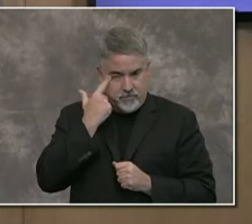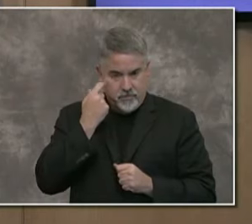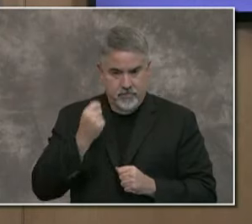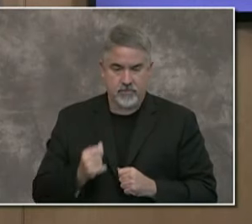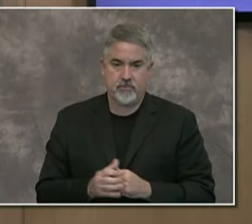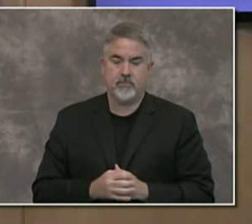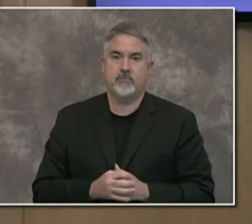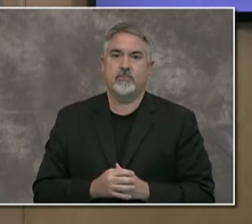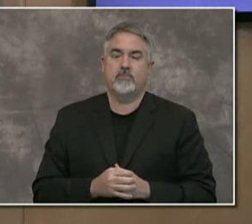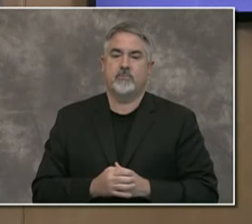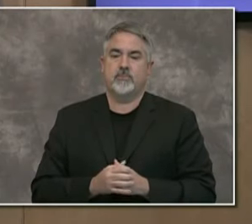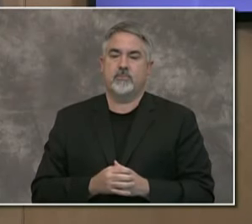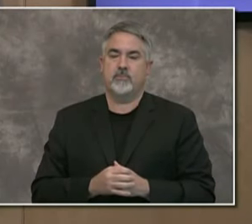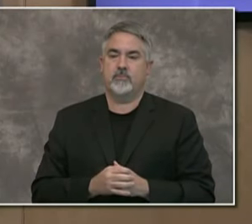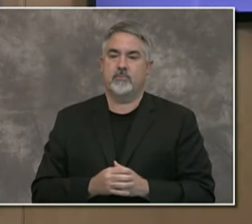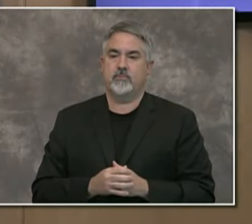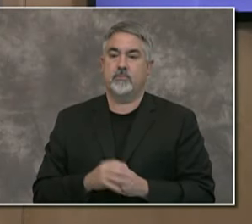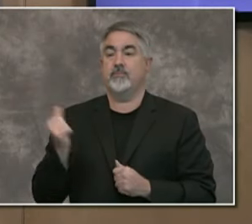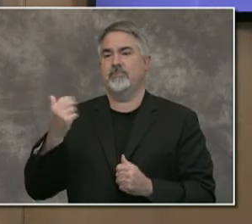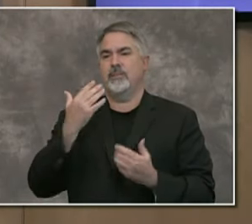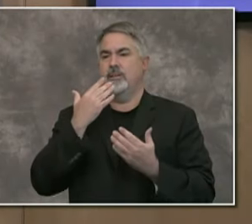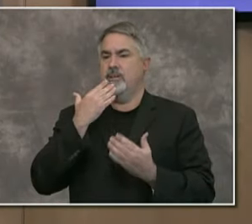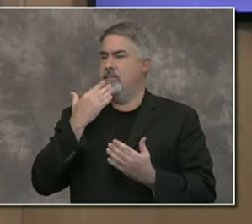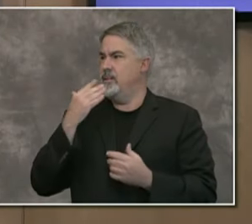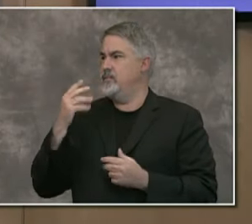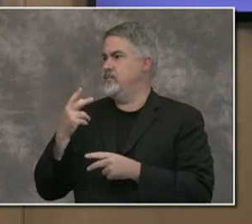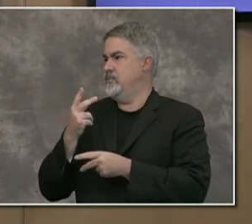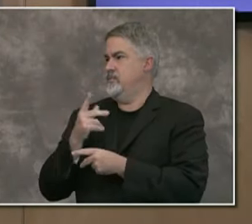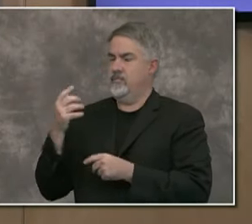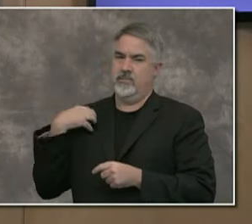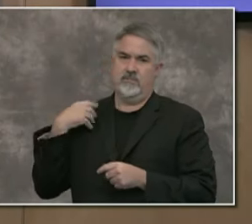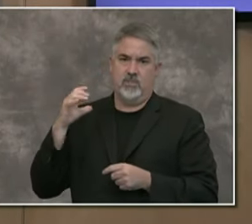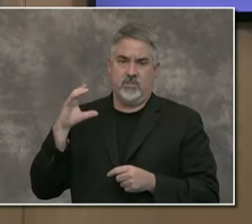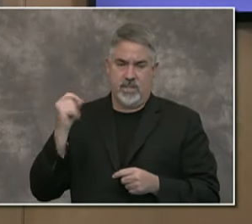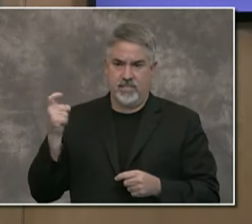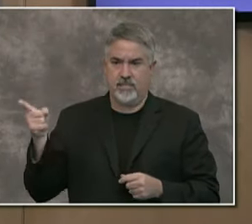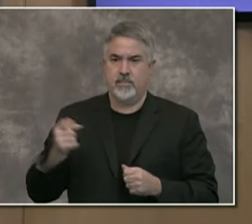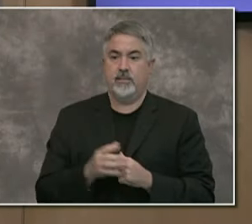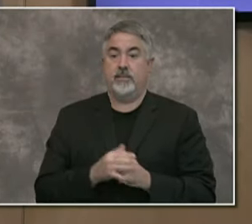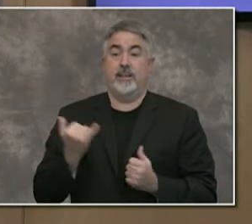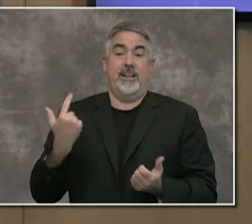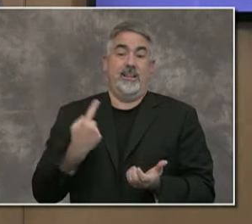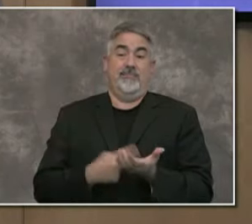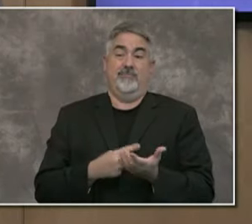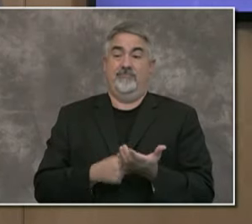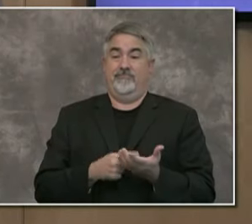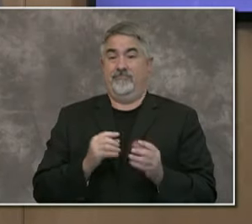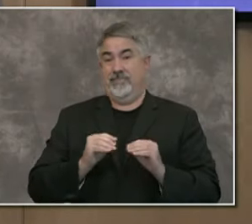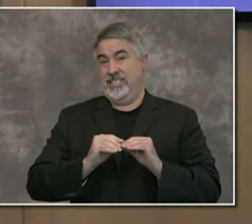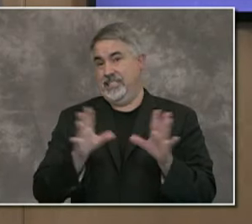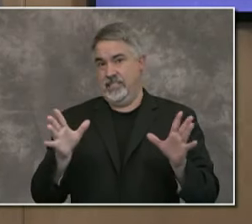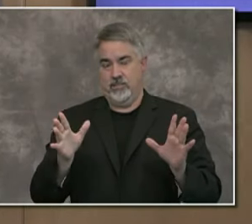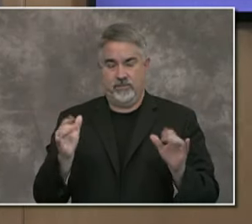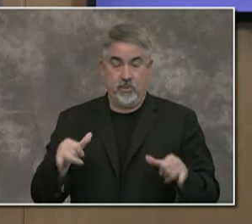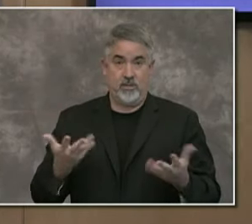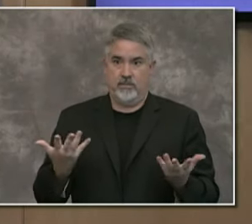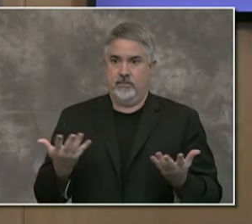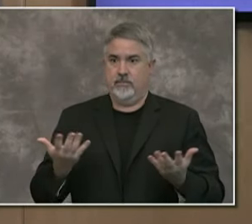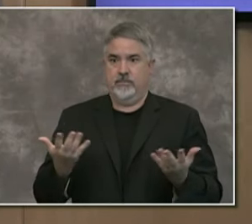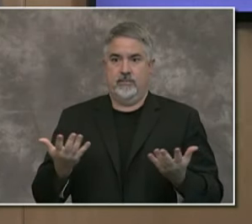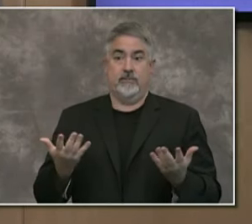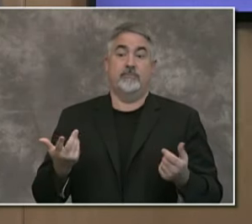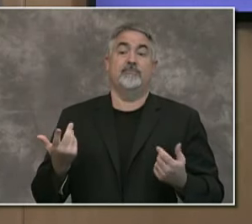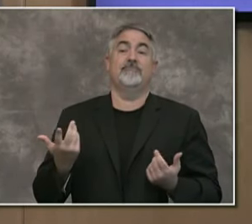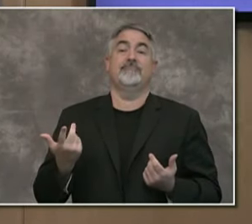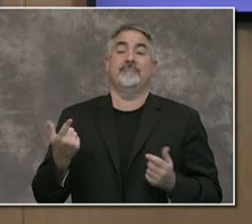Thank you, Chairman Cox, and good afternoon. Our message today is very clear. It is to stay the course. As we